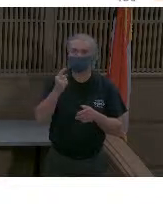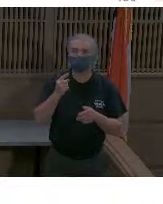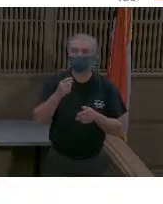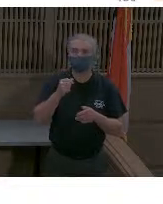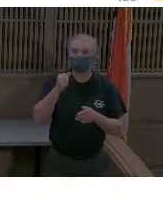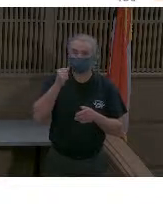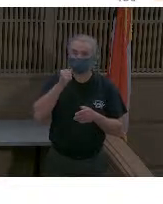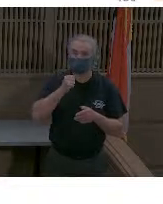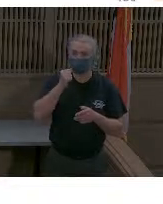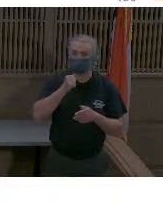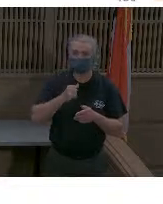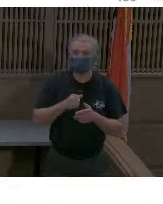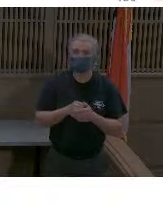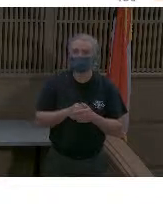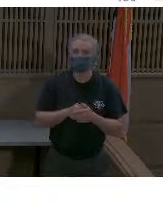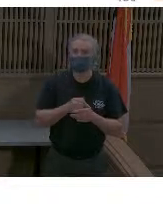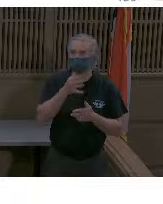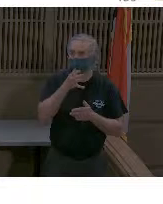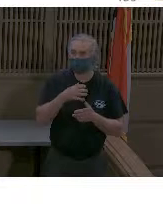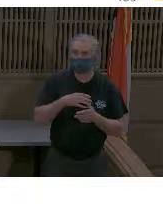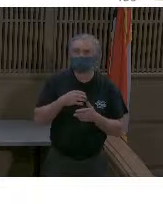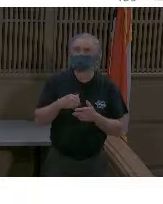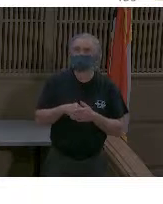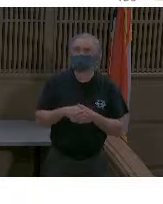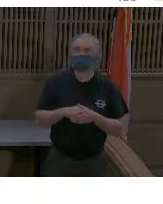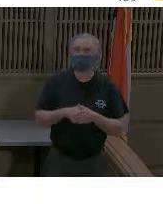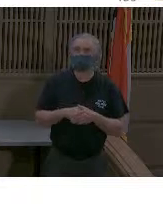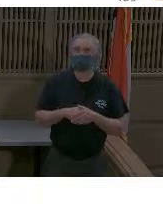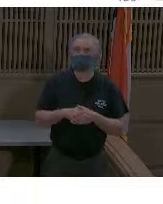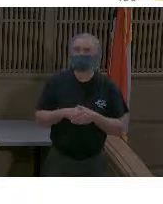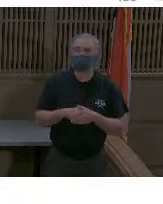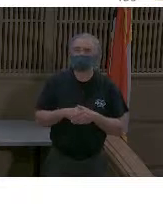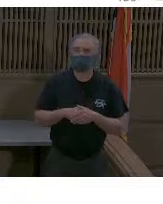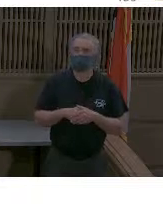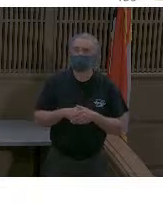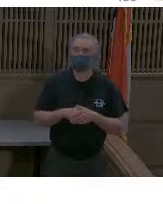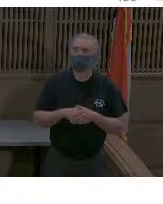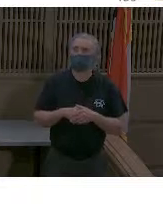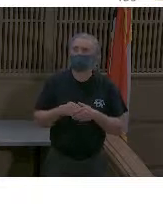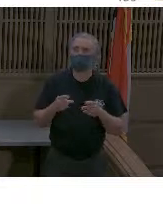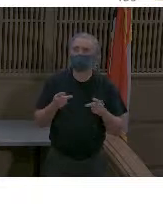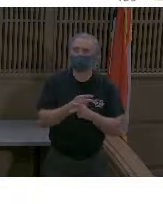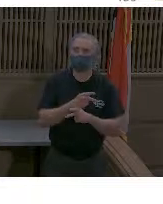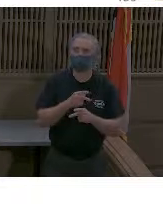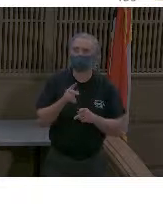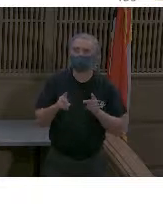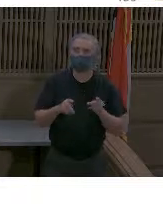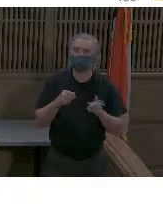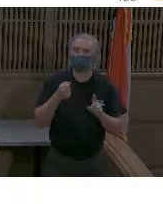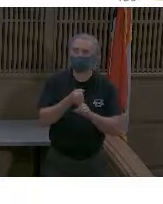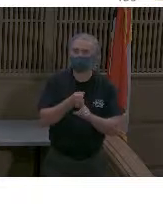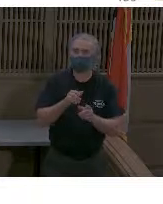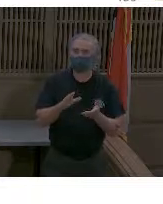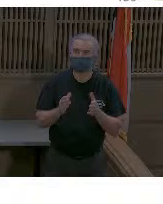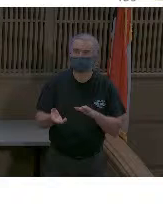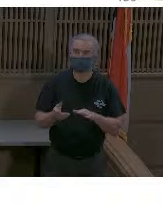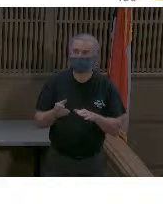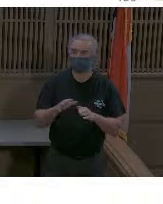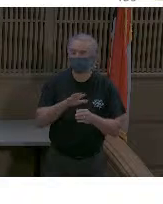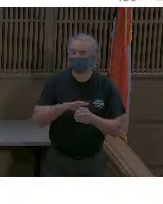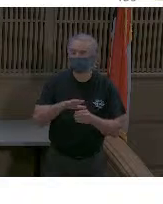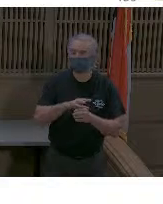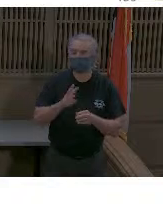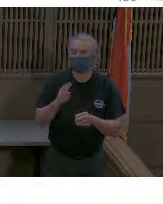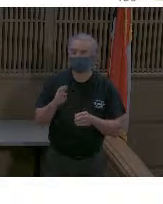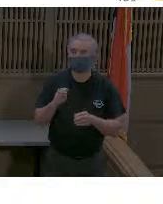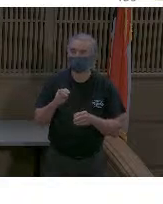The average number of most of the deaths happening is in the age of 60. Age of 20, we have 2 deaths. We have 5